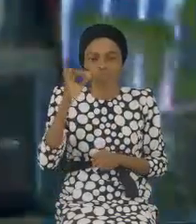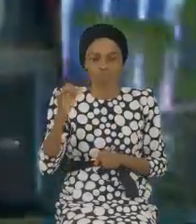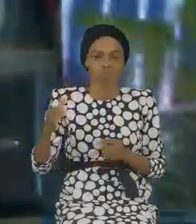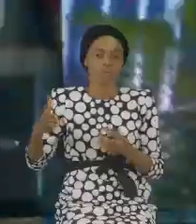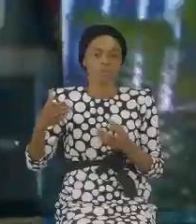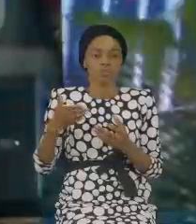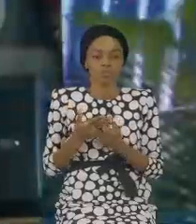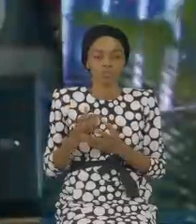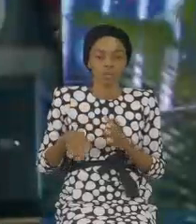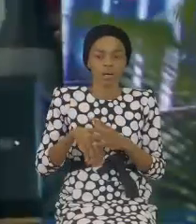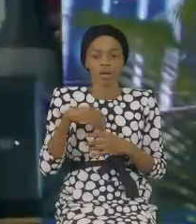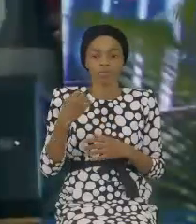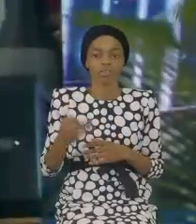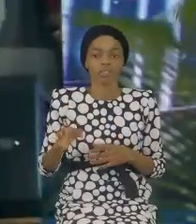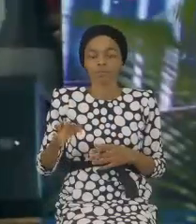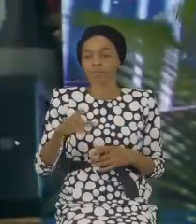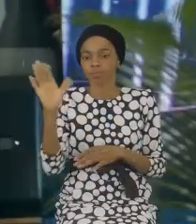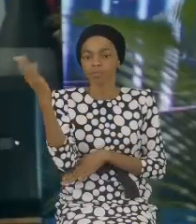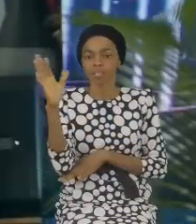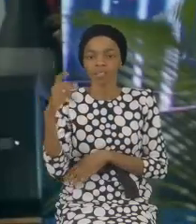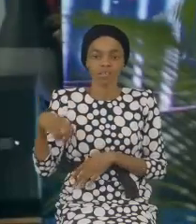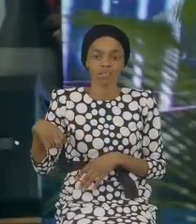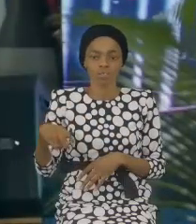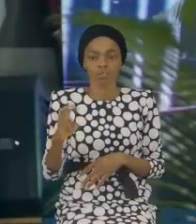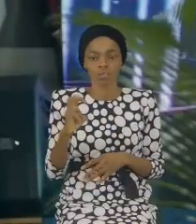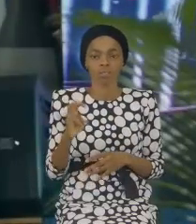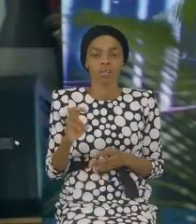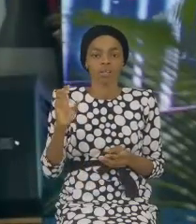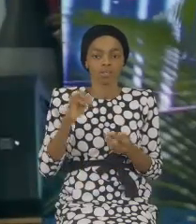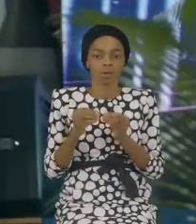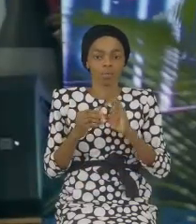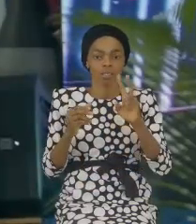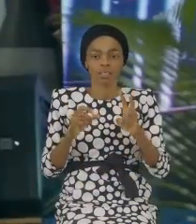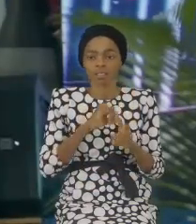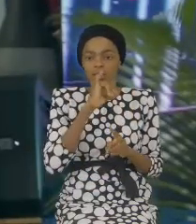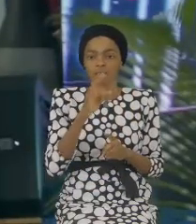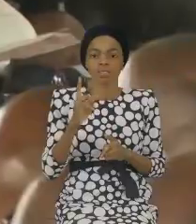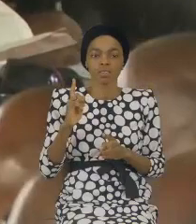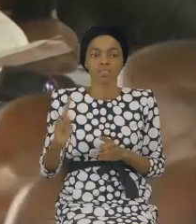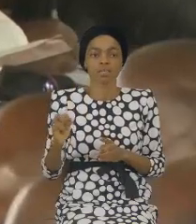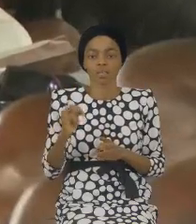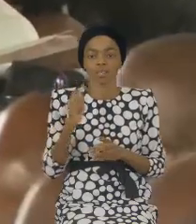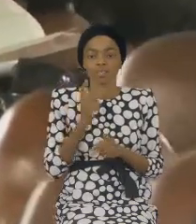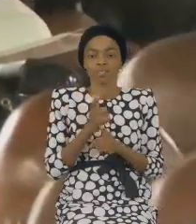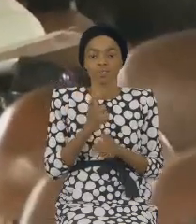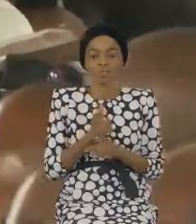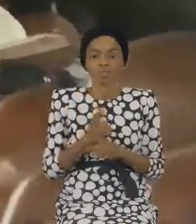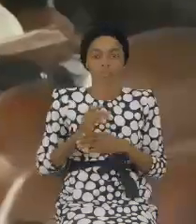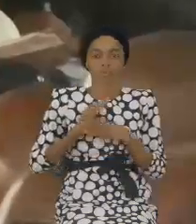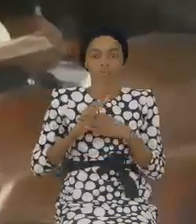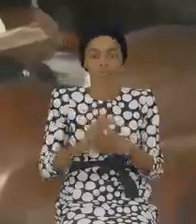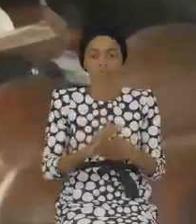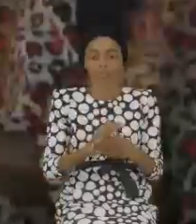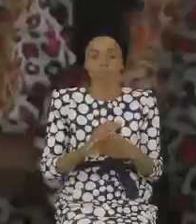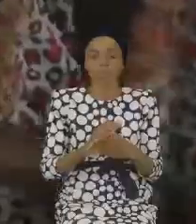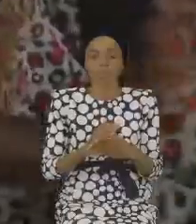jungles. Number three is appropriate prevention of the wilderness judgments. Judgments came